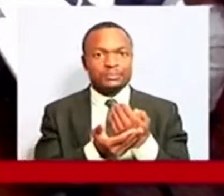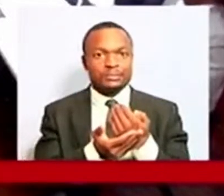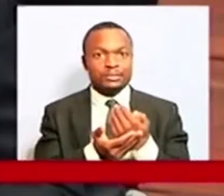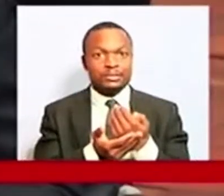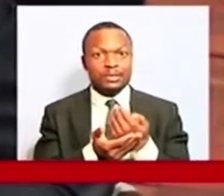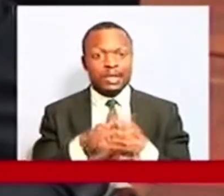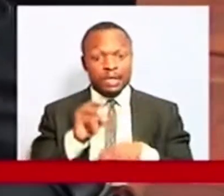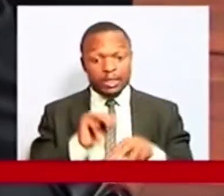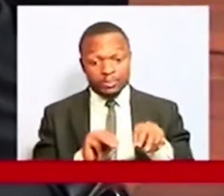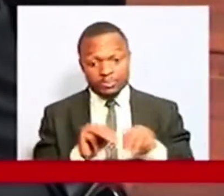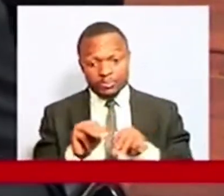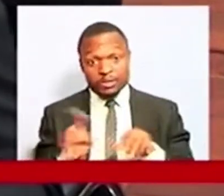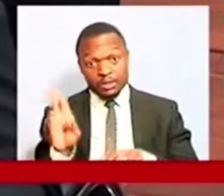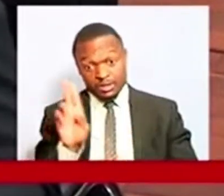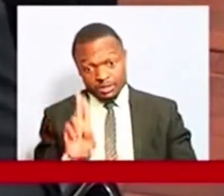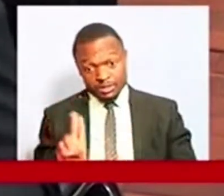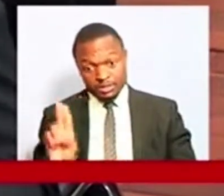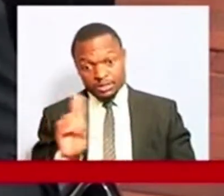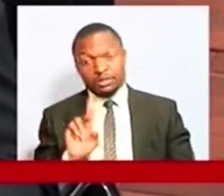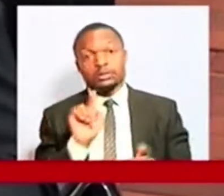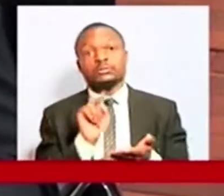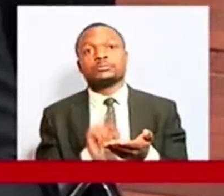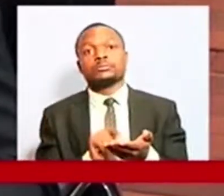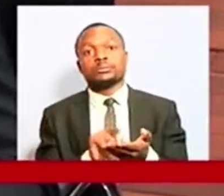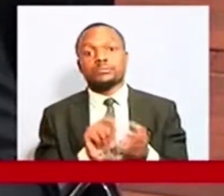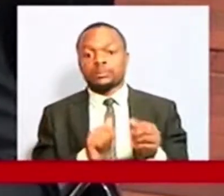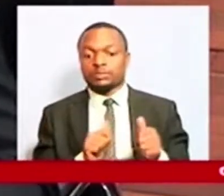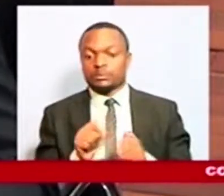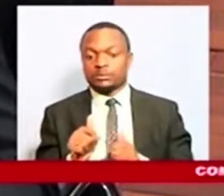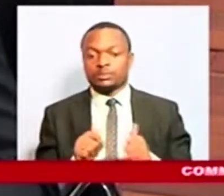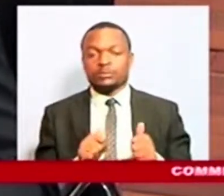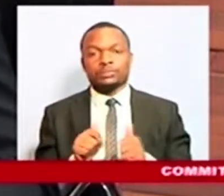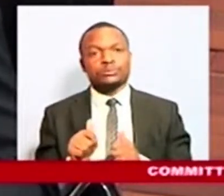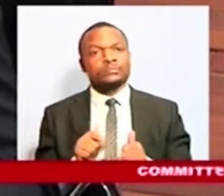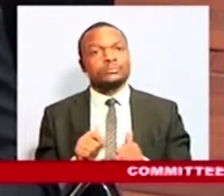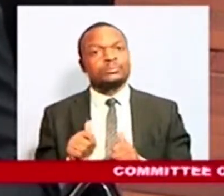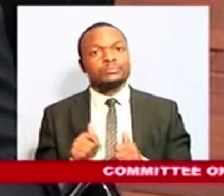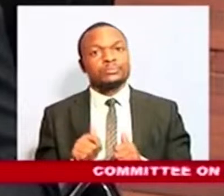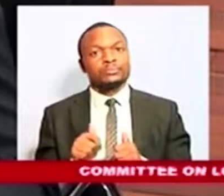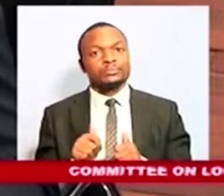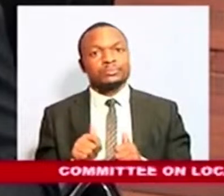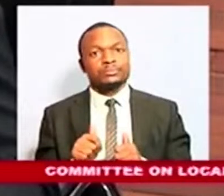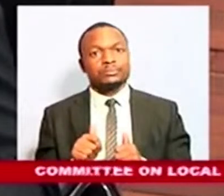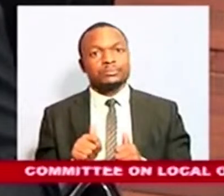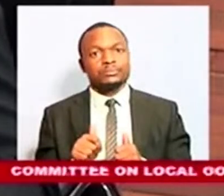the management used this administrative